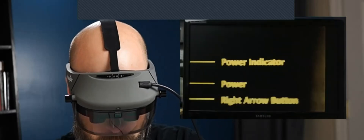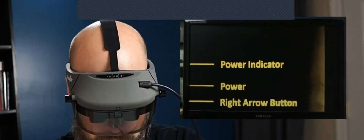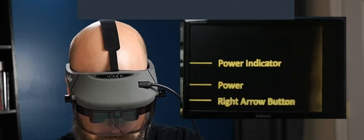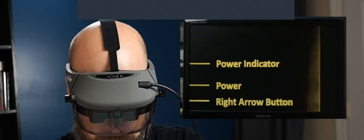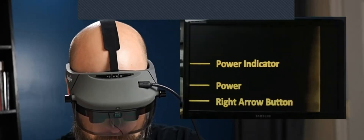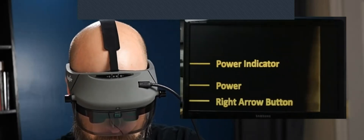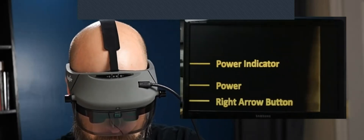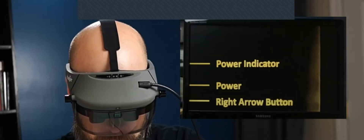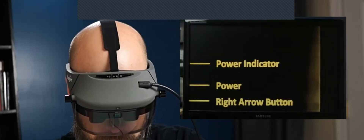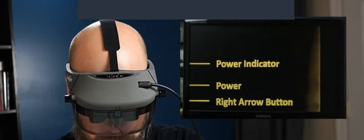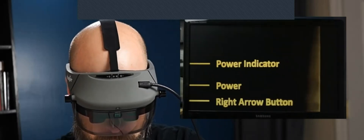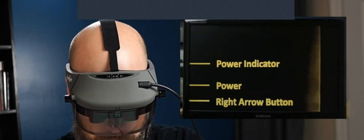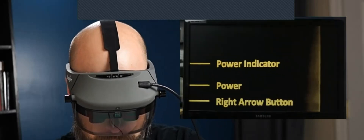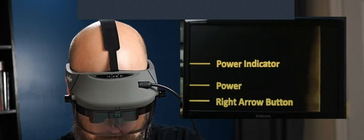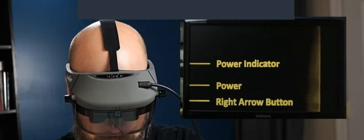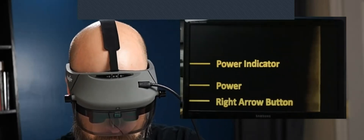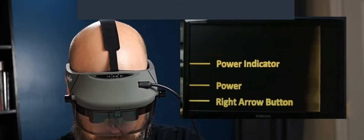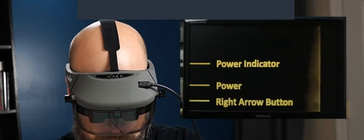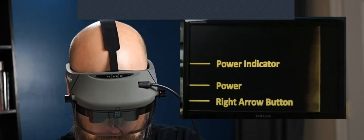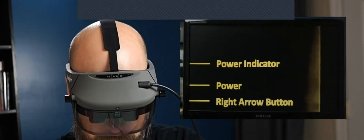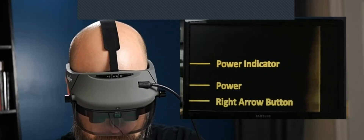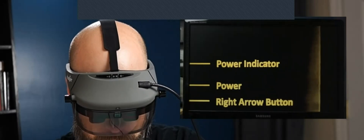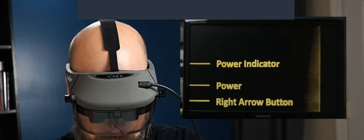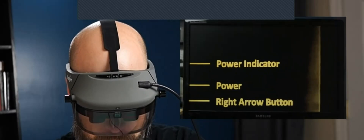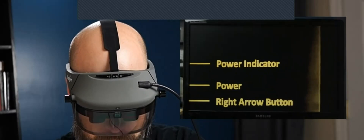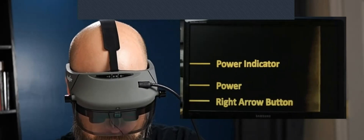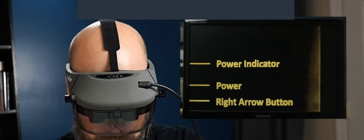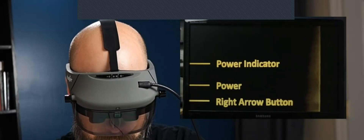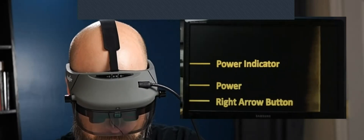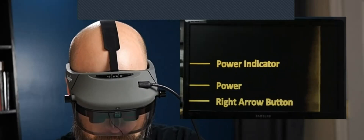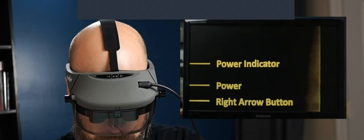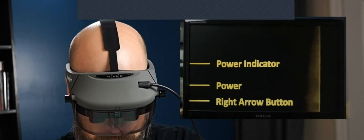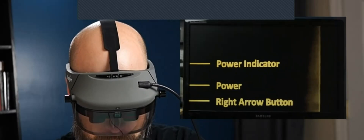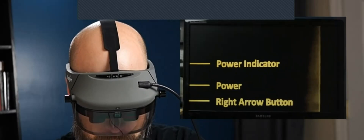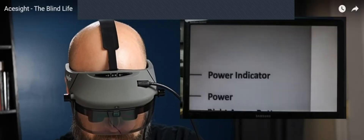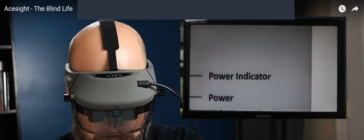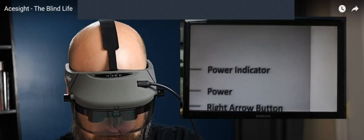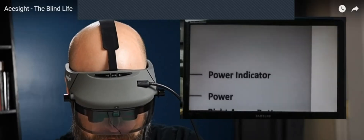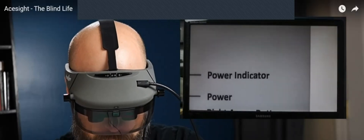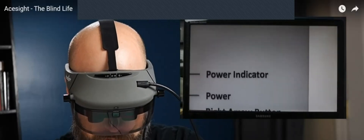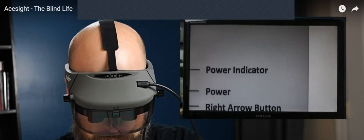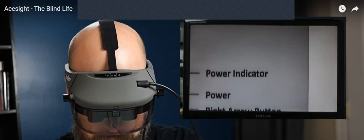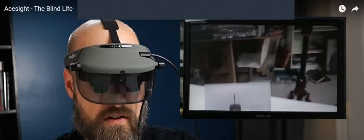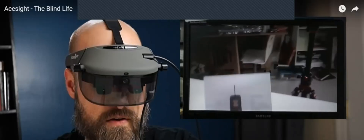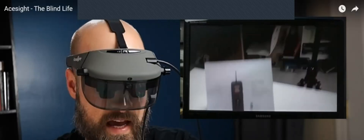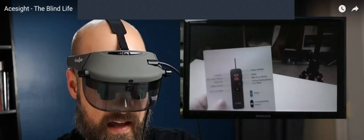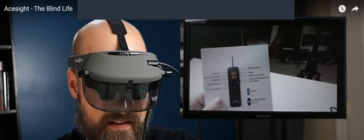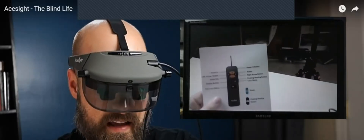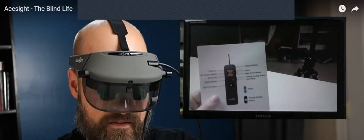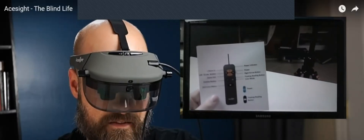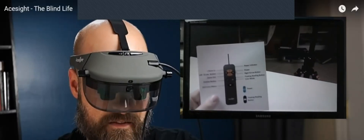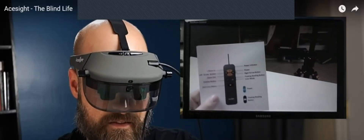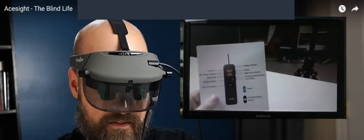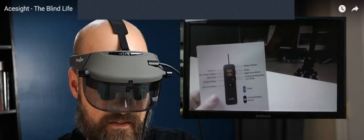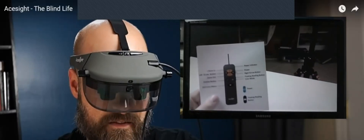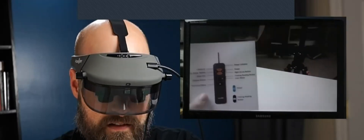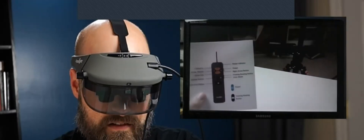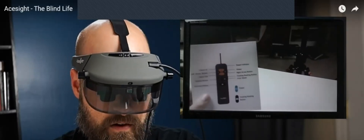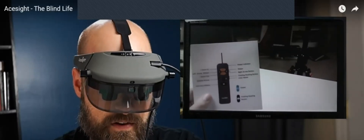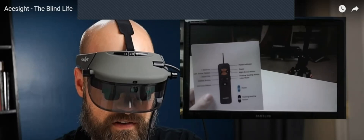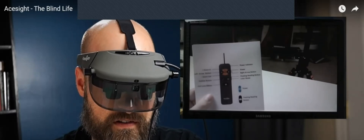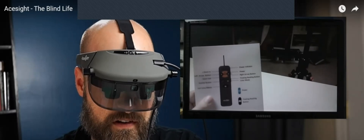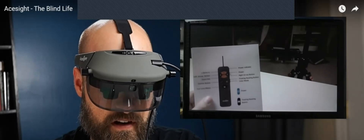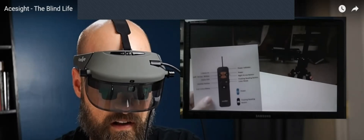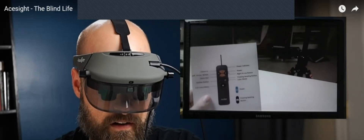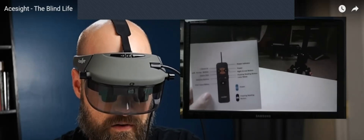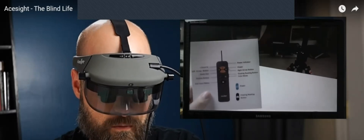work pretty well. Then there's a dedicated button for color, so just to jump back and forth. You can set favorite colors, so